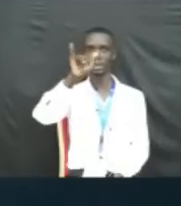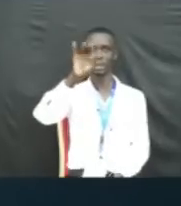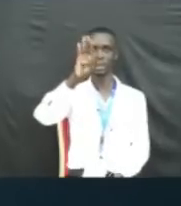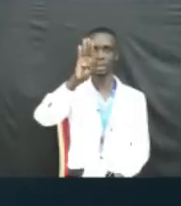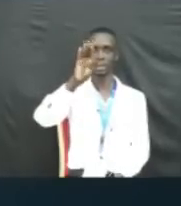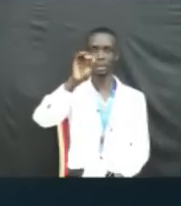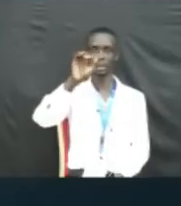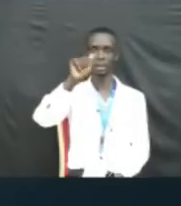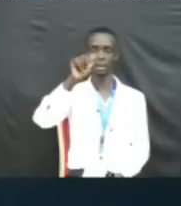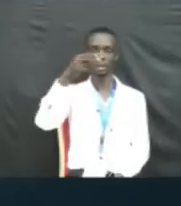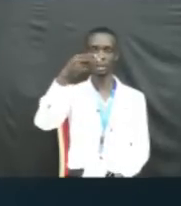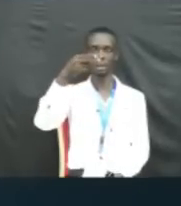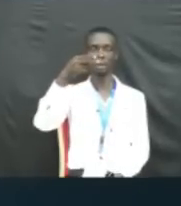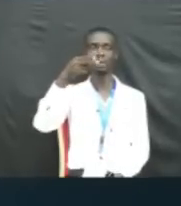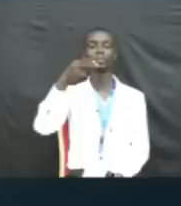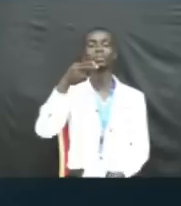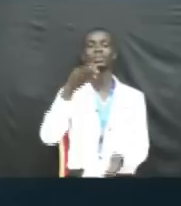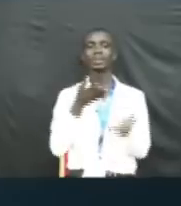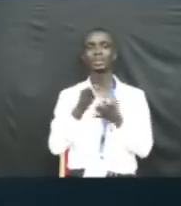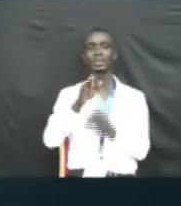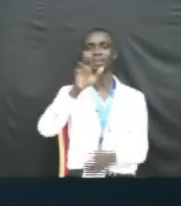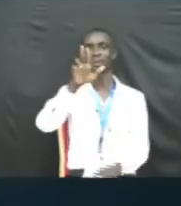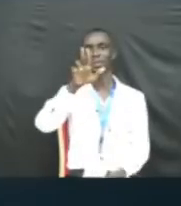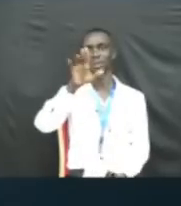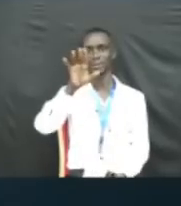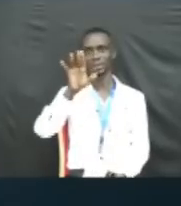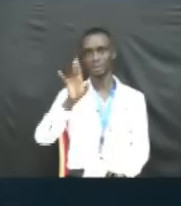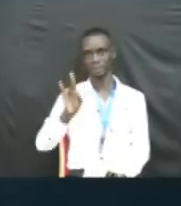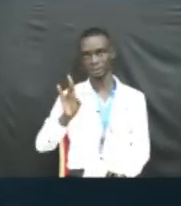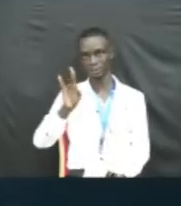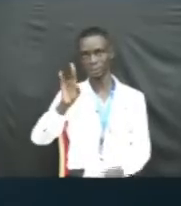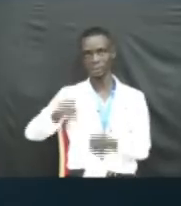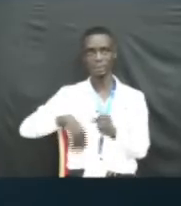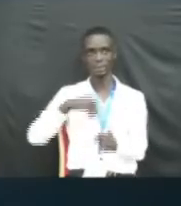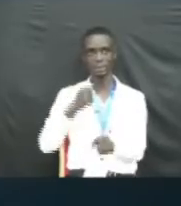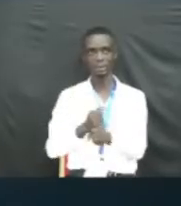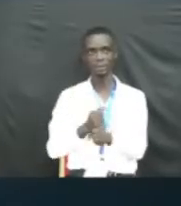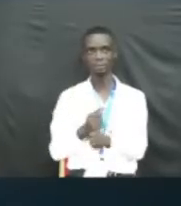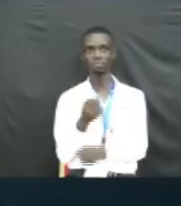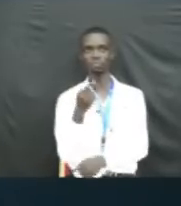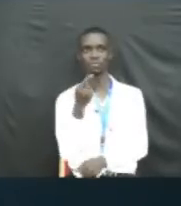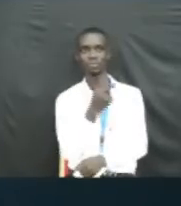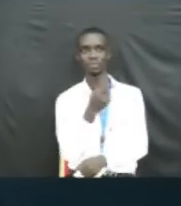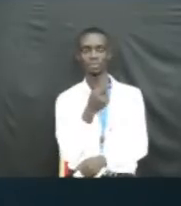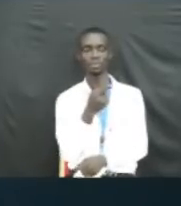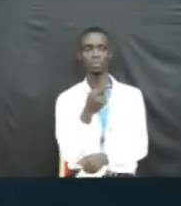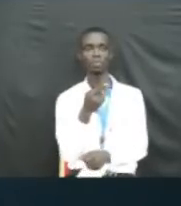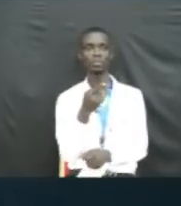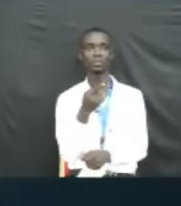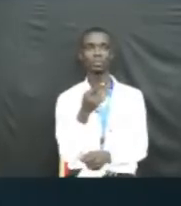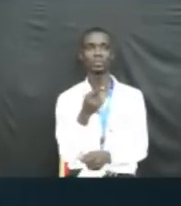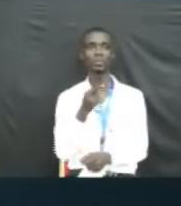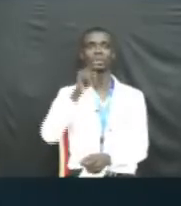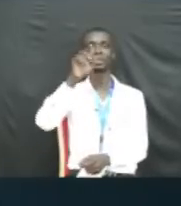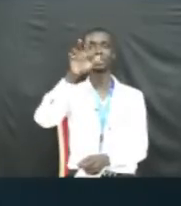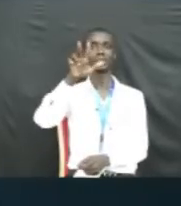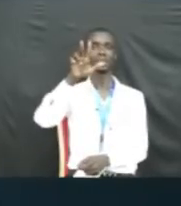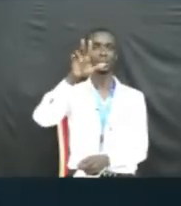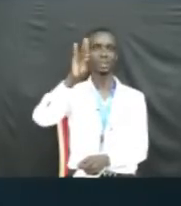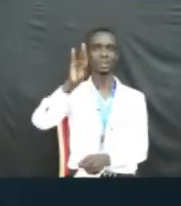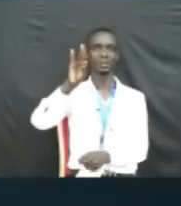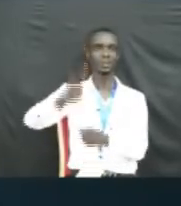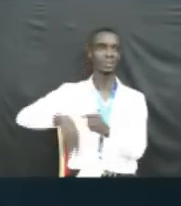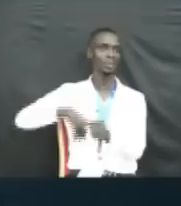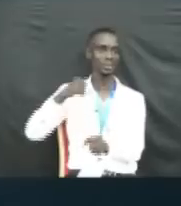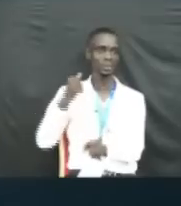Pastor Daniel Osu Aia, he also served for 37 years. He is also a miracle. The